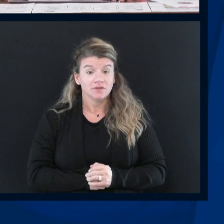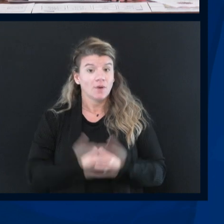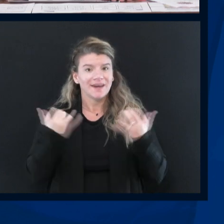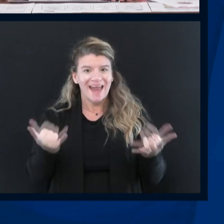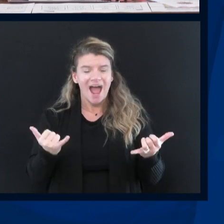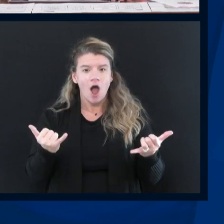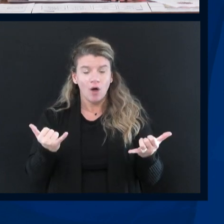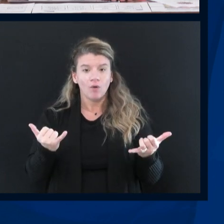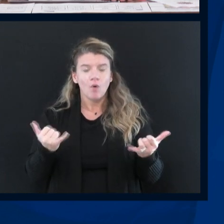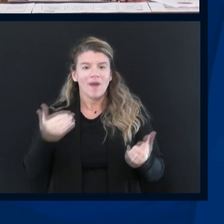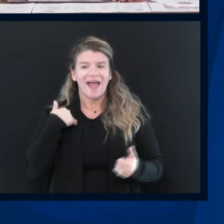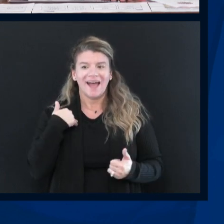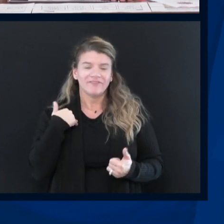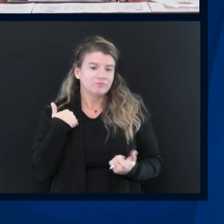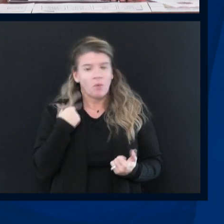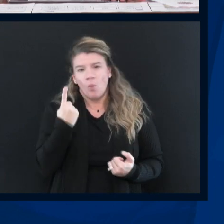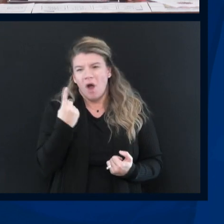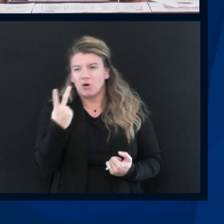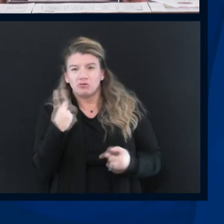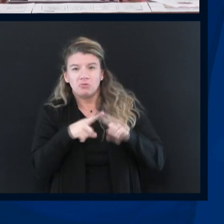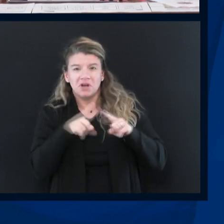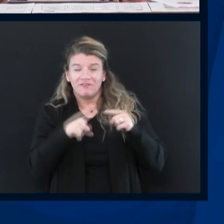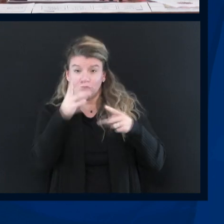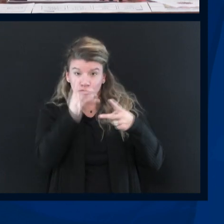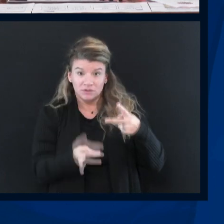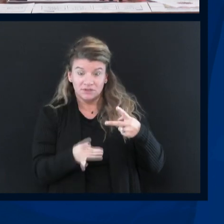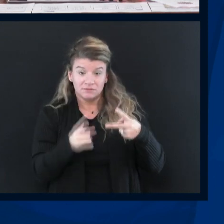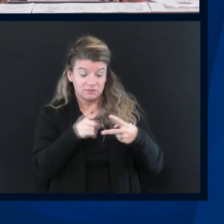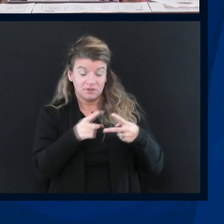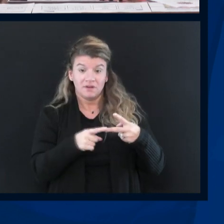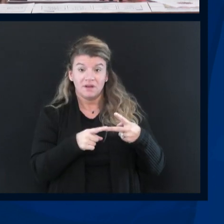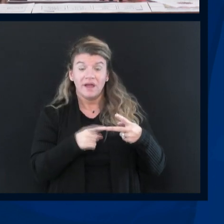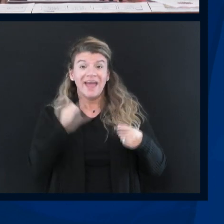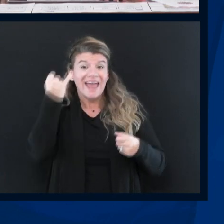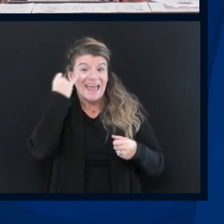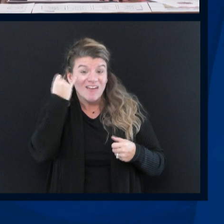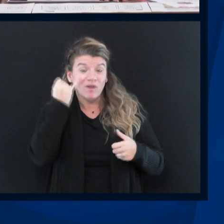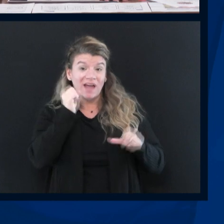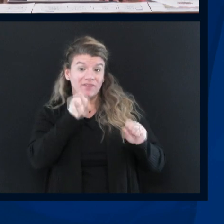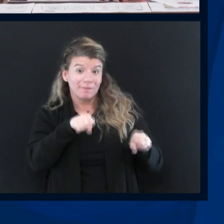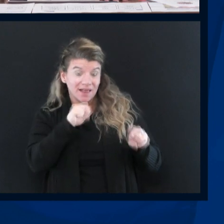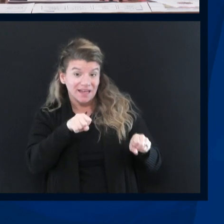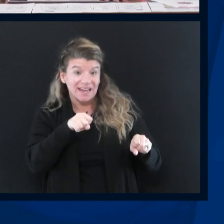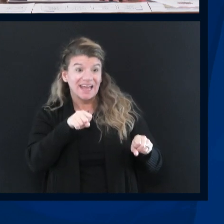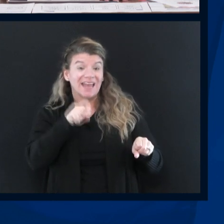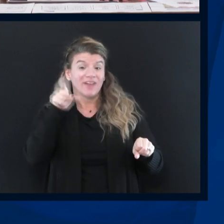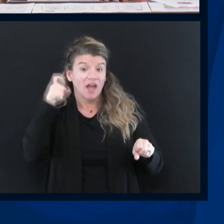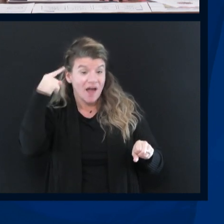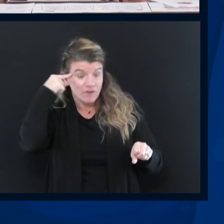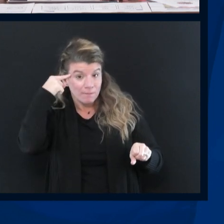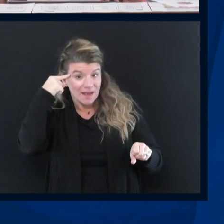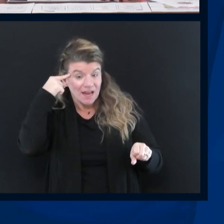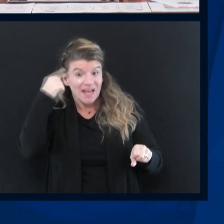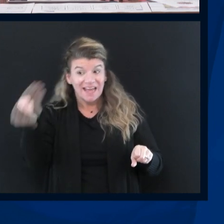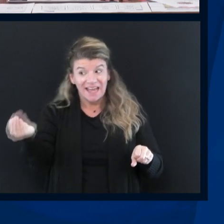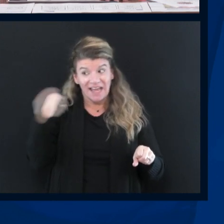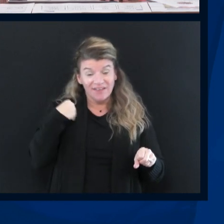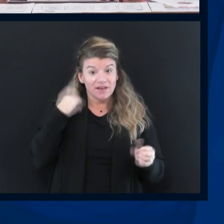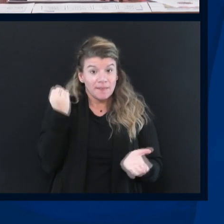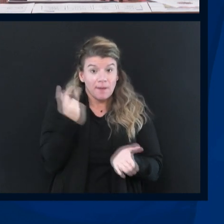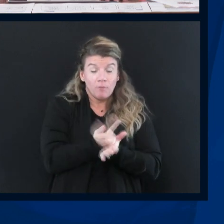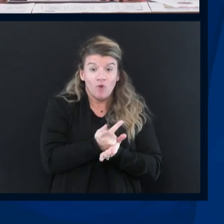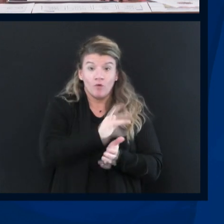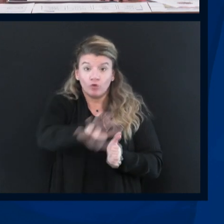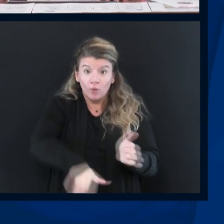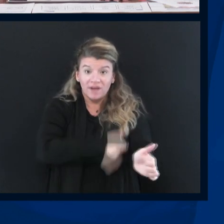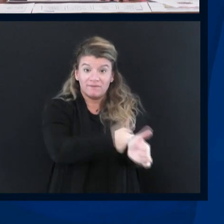If we have the ability, and the federal government clearly gives us the ability to reimburse that fund through our